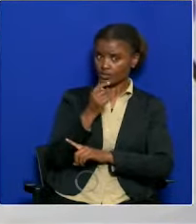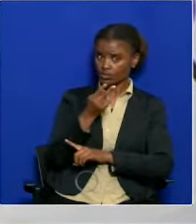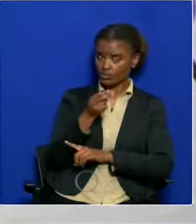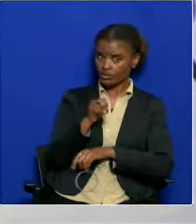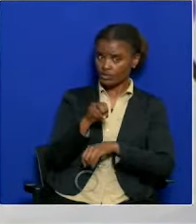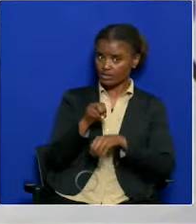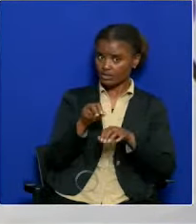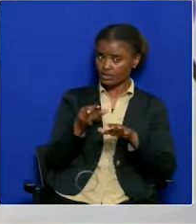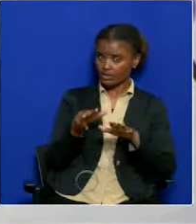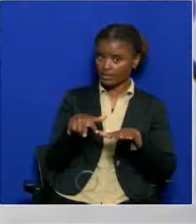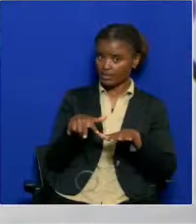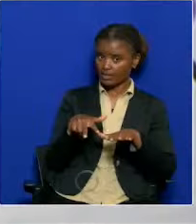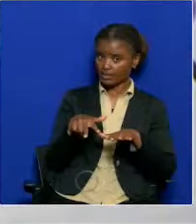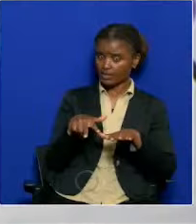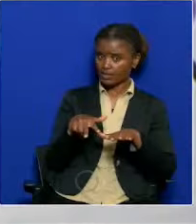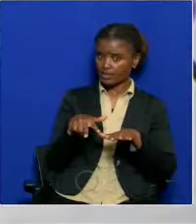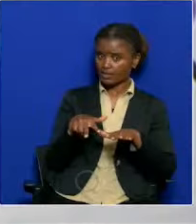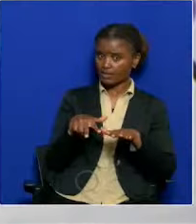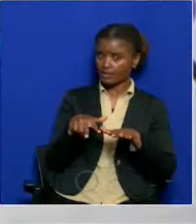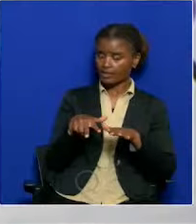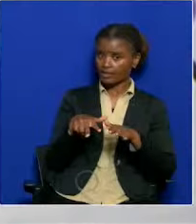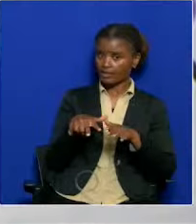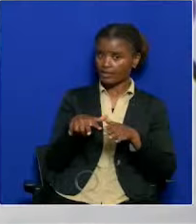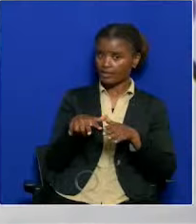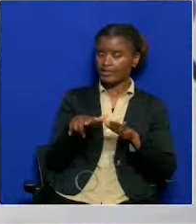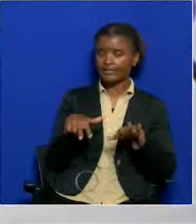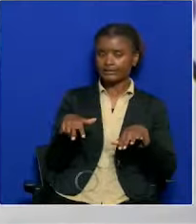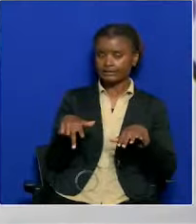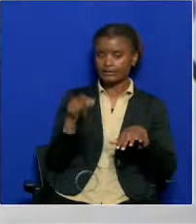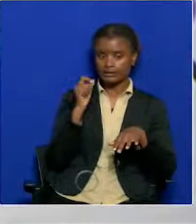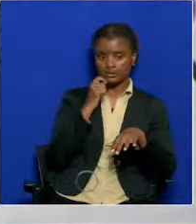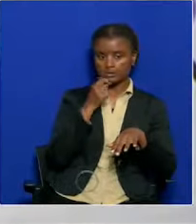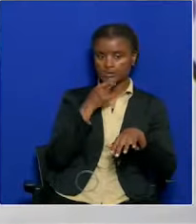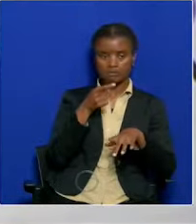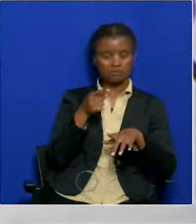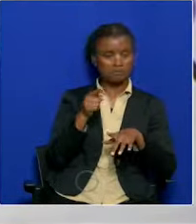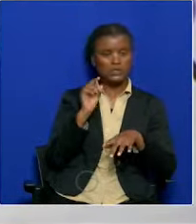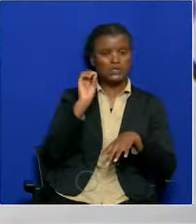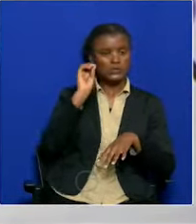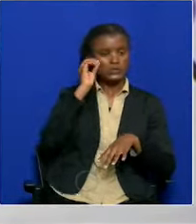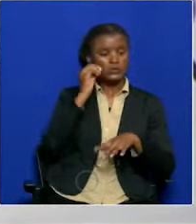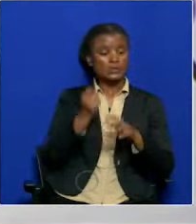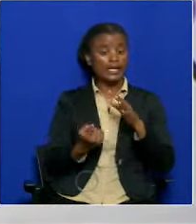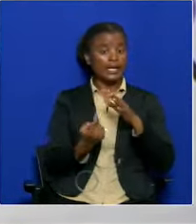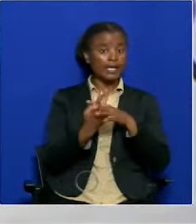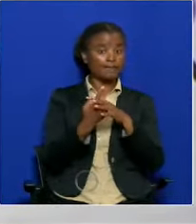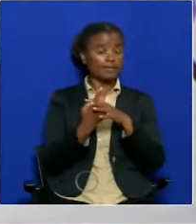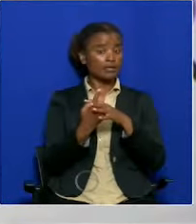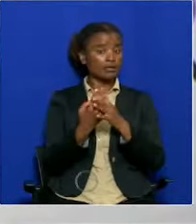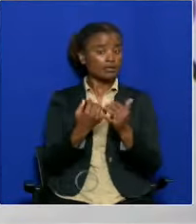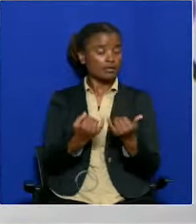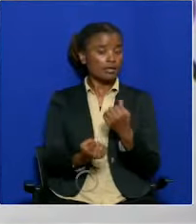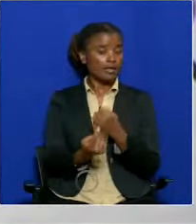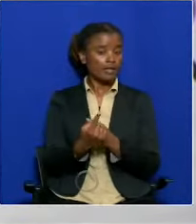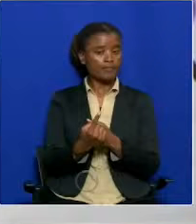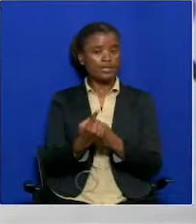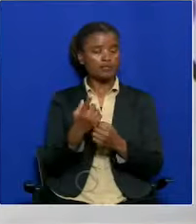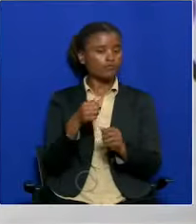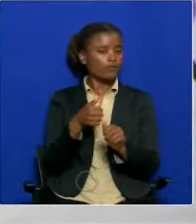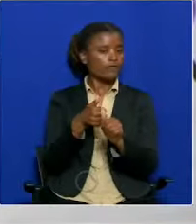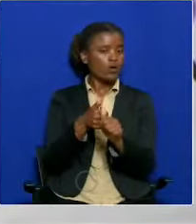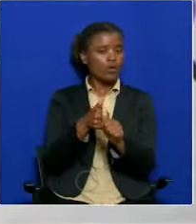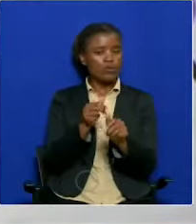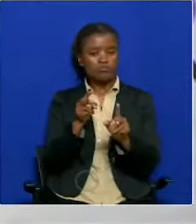You had no interest whatsoever in current news? You did not follow current news or current affairs?